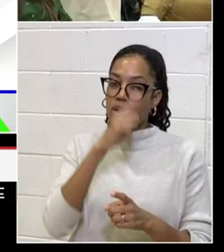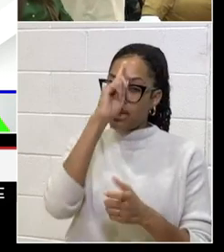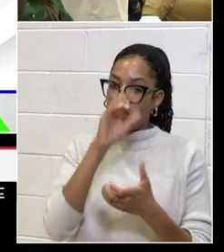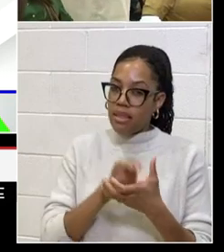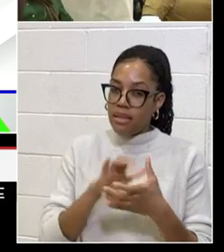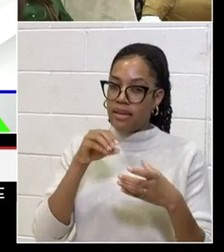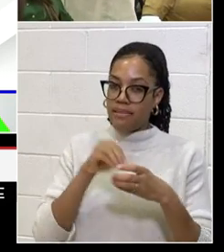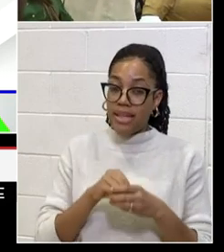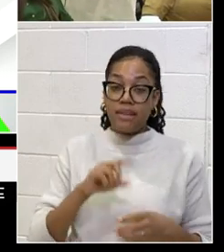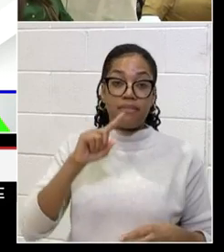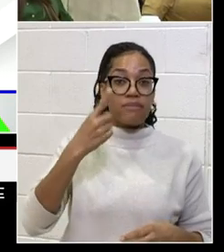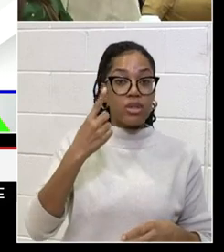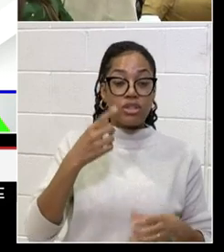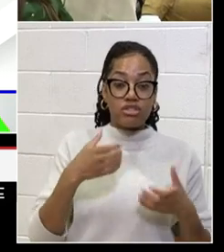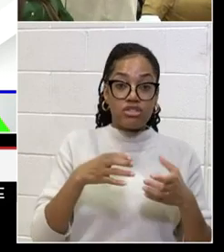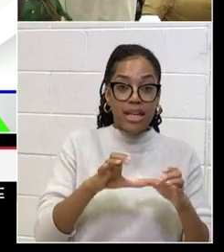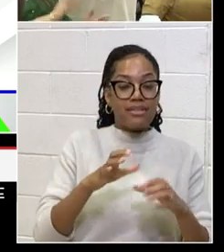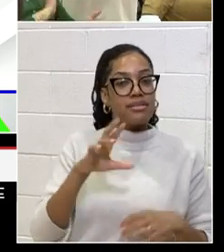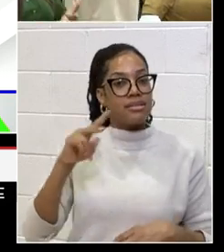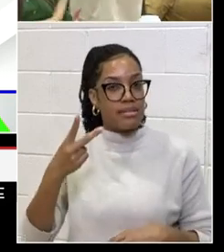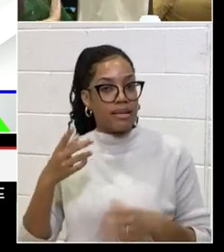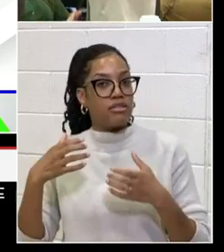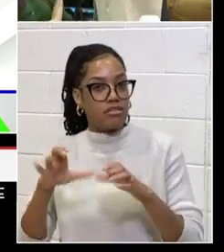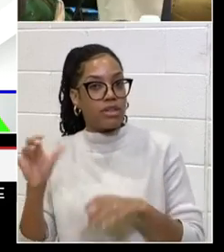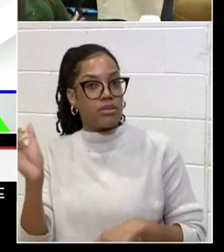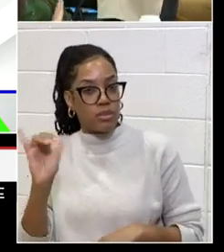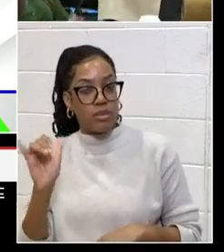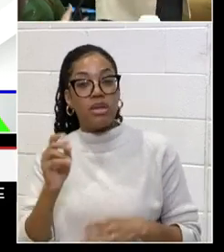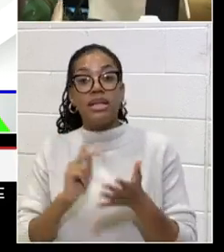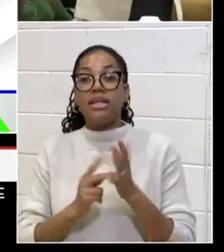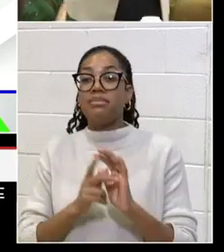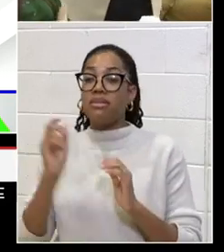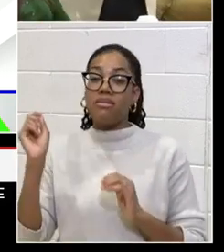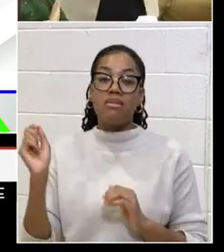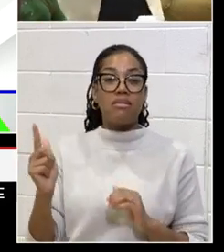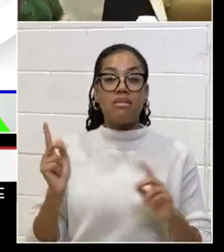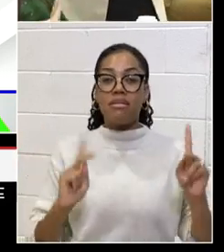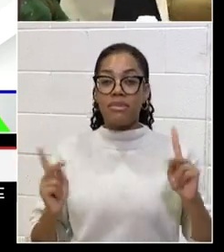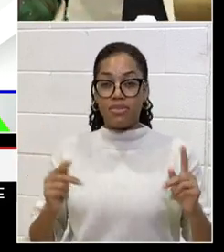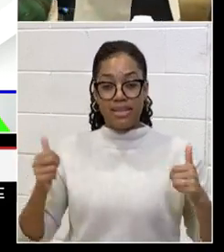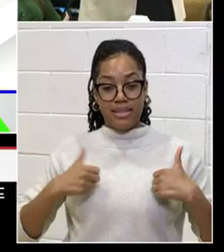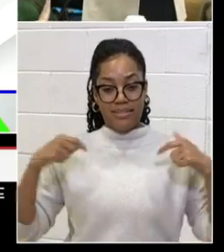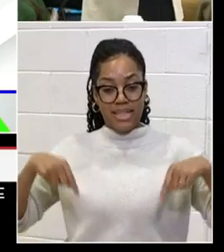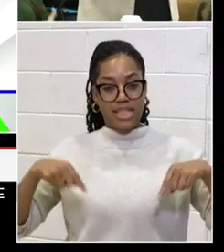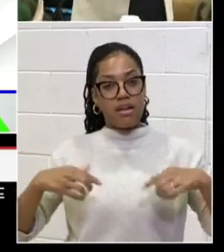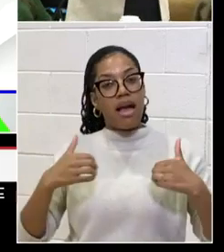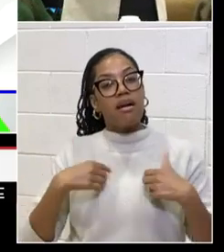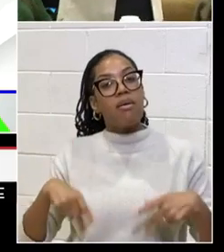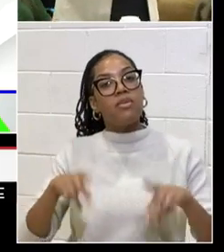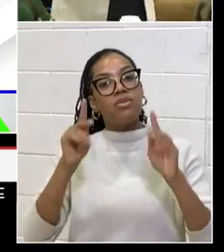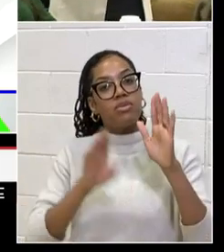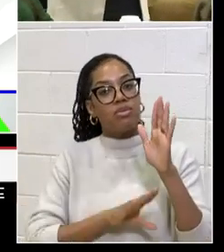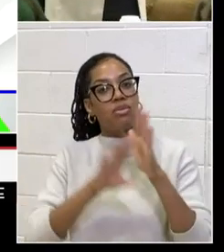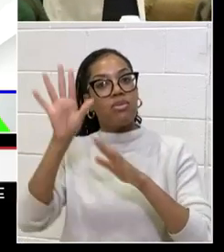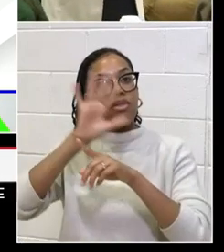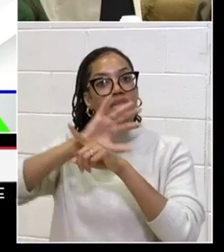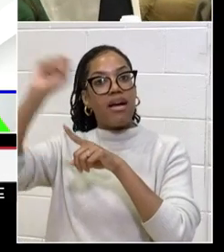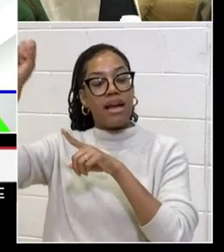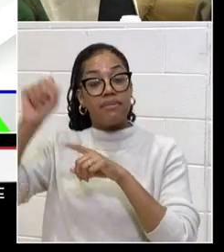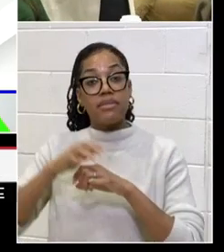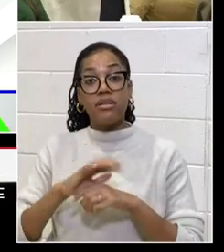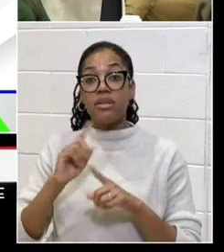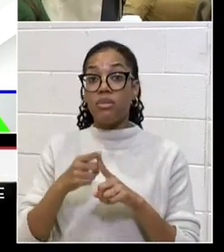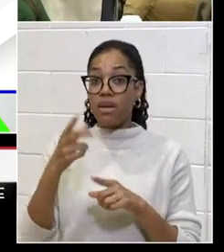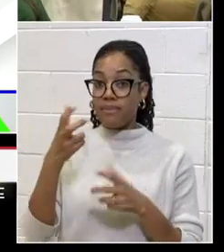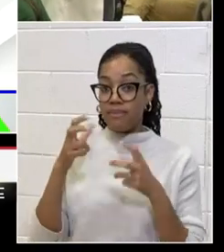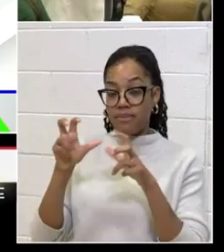making sure that all of our residents across the spectrum have a chance to thrive, right? When you invest in public safety, you do